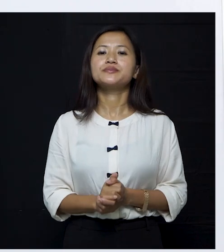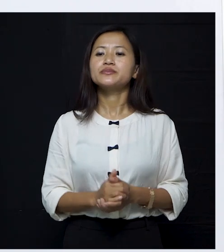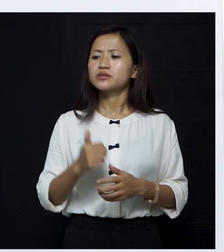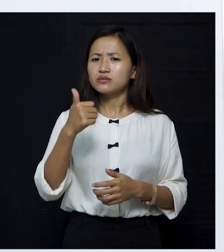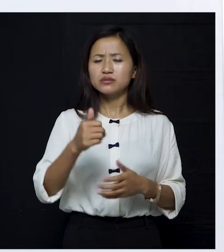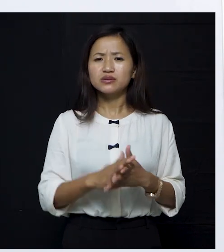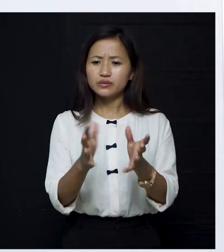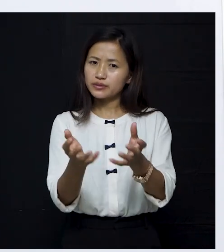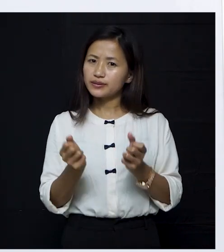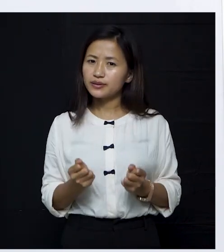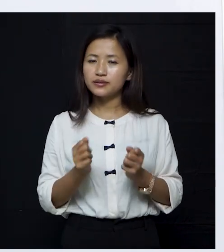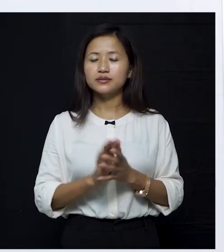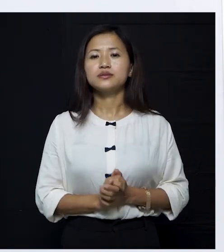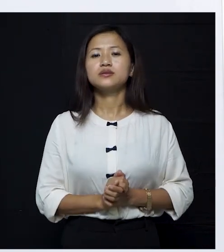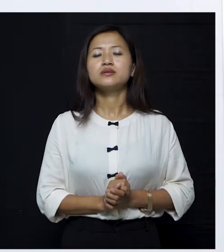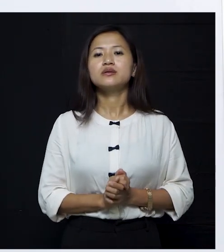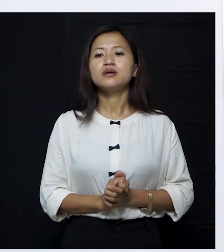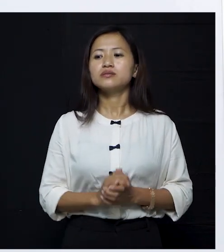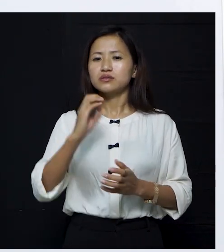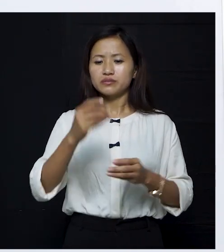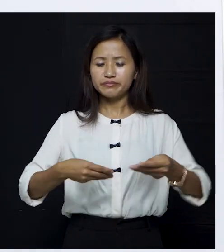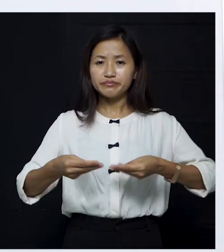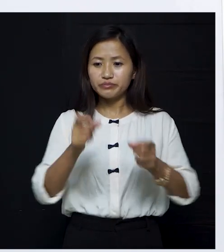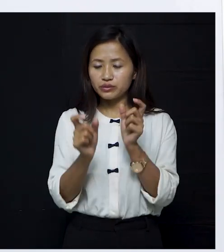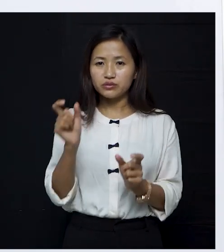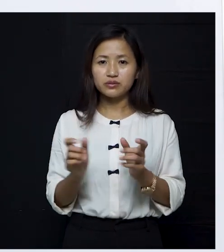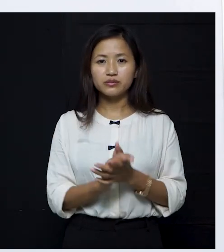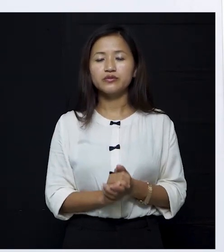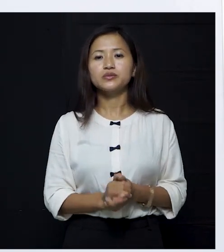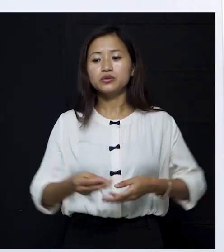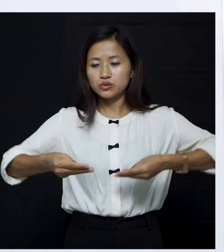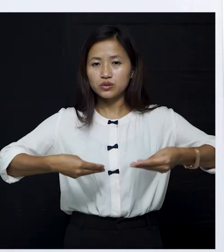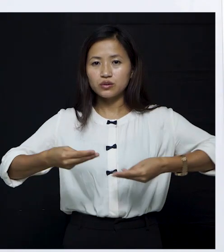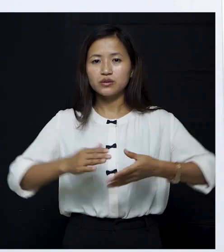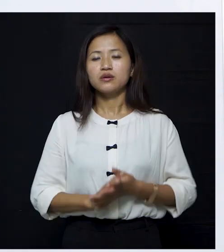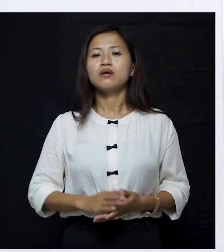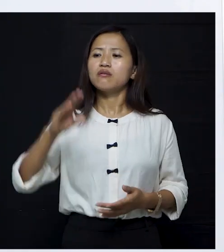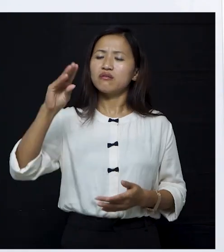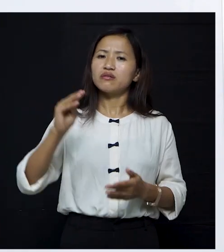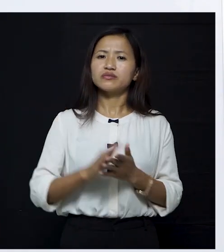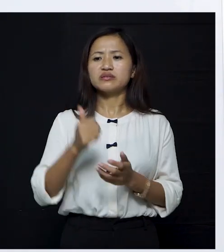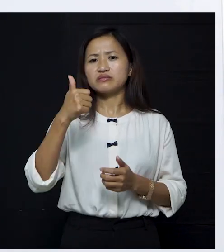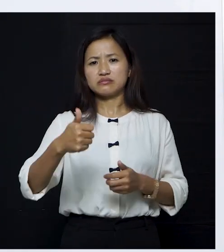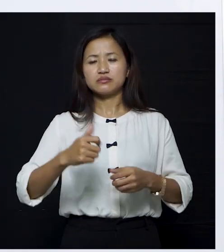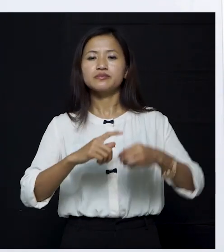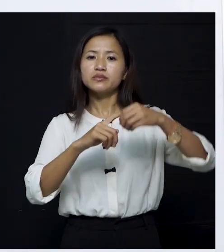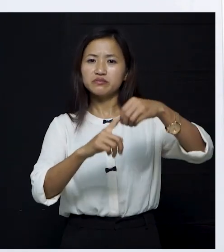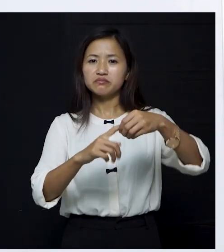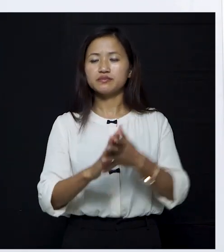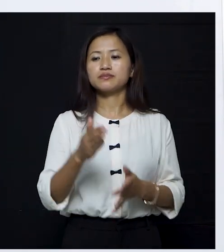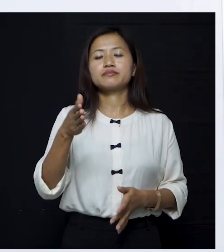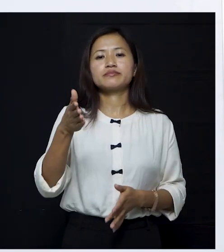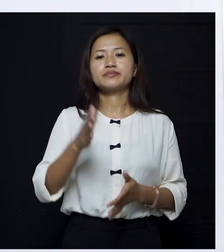we are getting, the goods that the consumers are buying from the shop, it may not be of good quality, but then